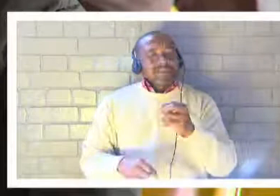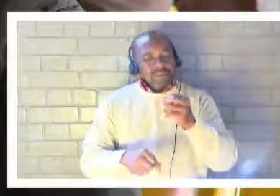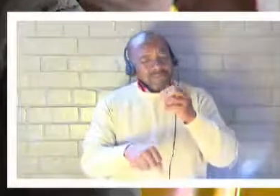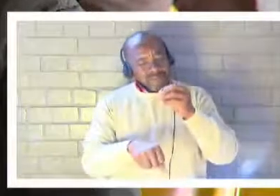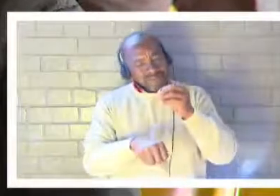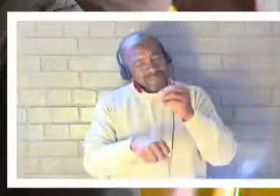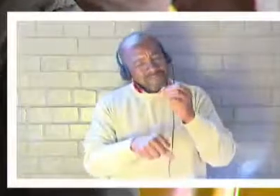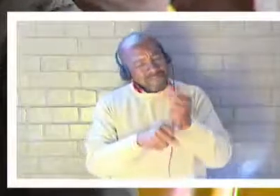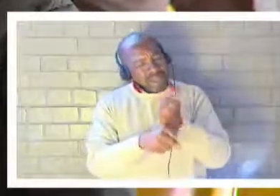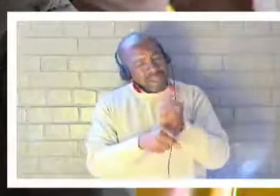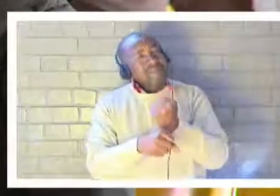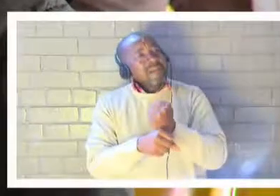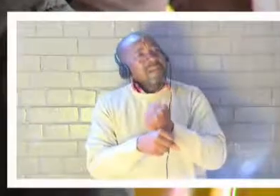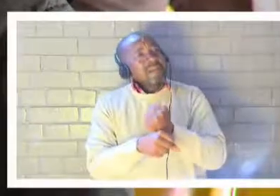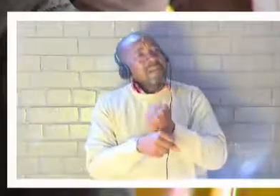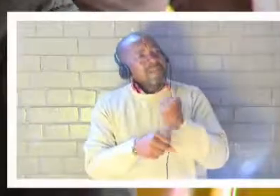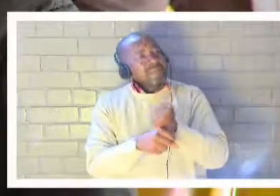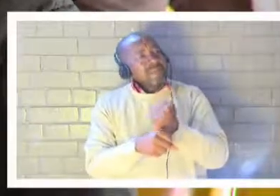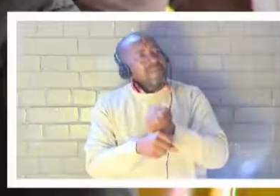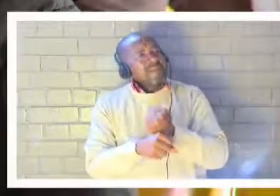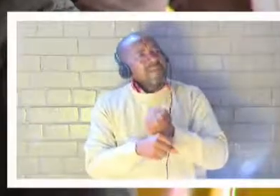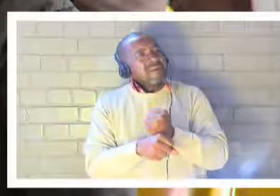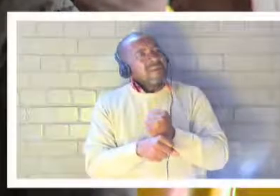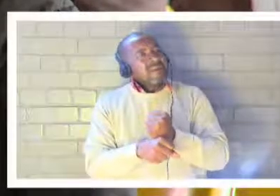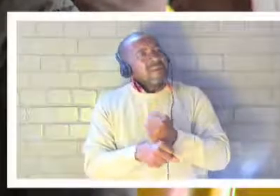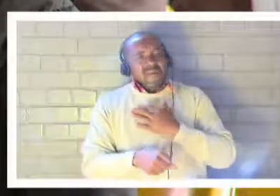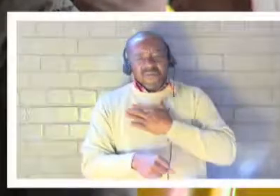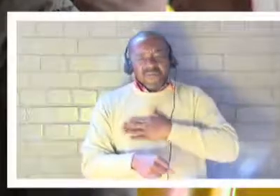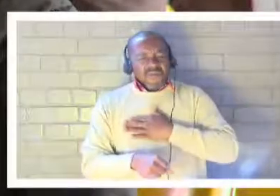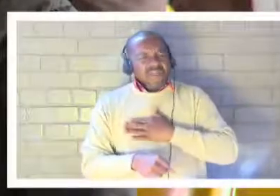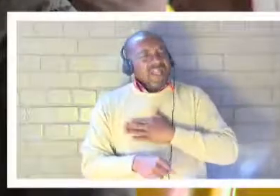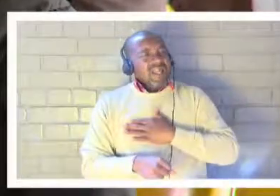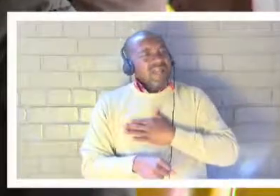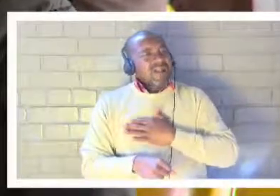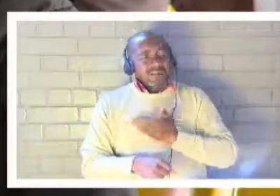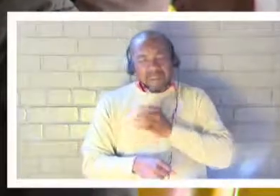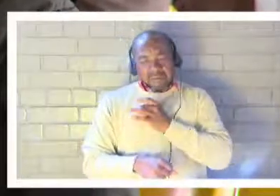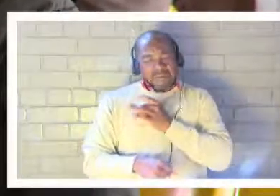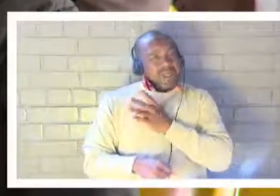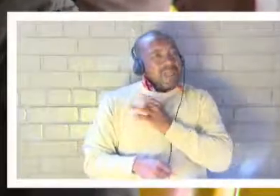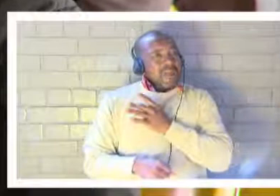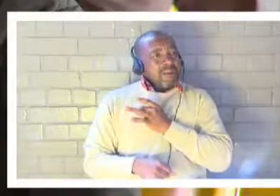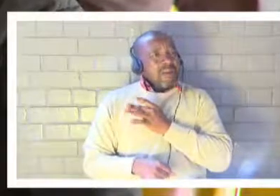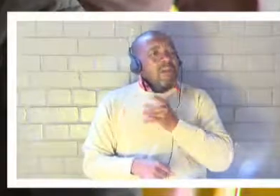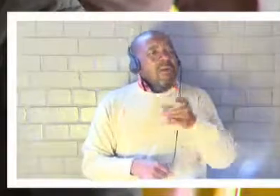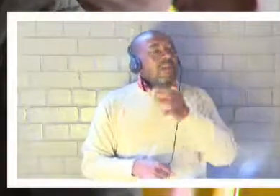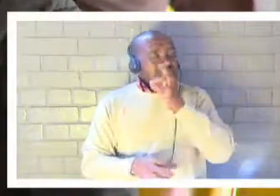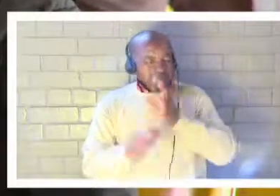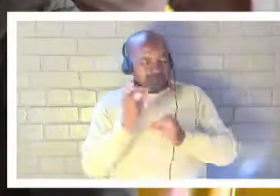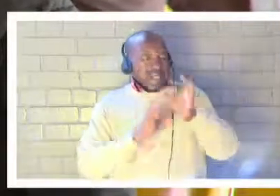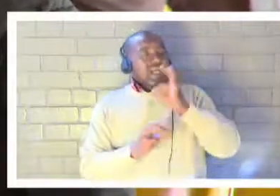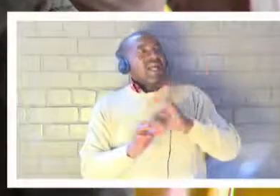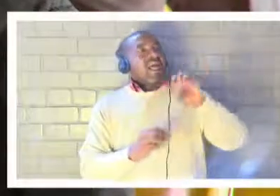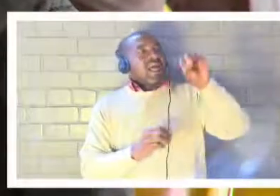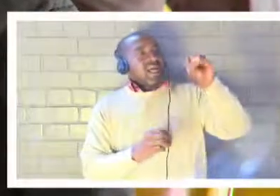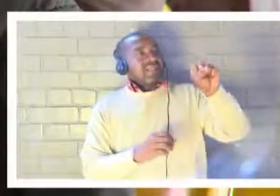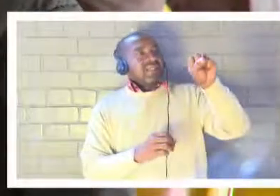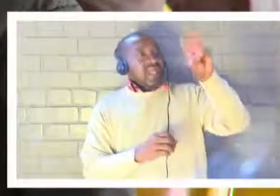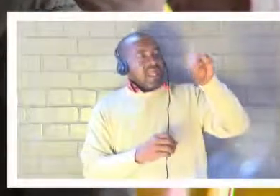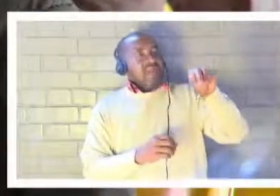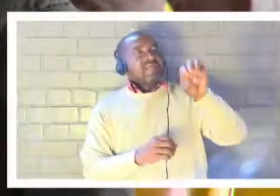so painful? You indicated the issue of SMMEs. We know that we are having our